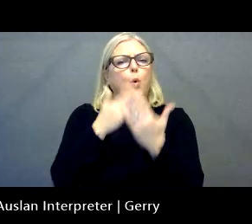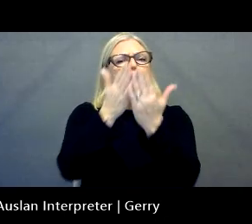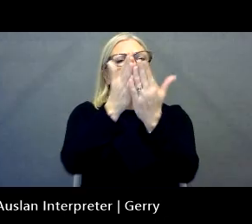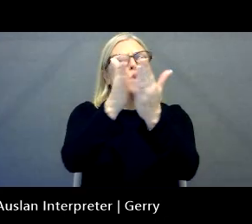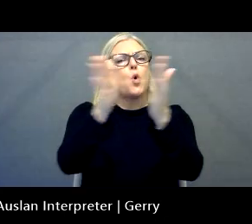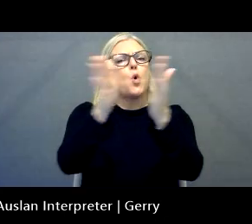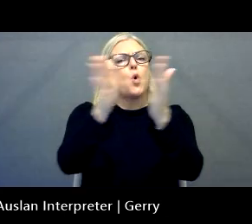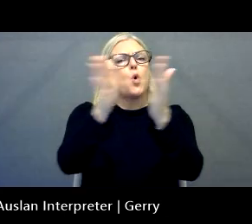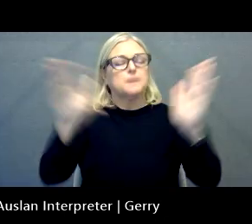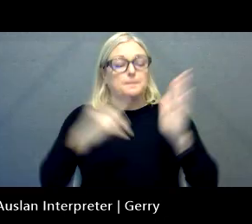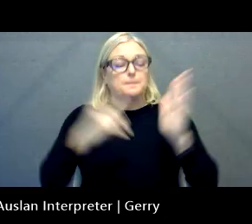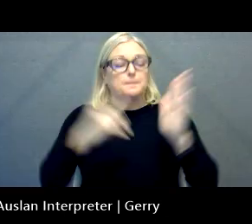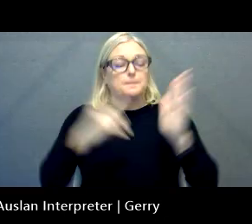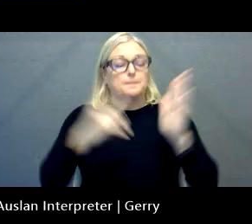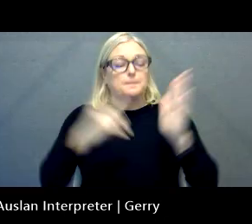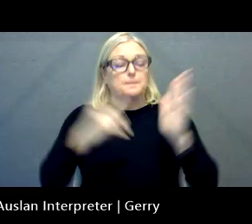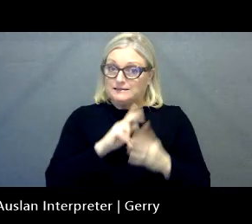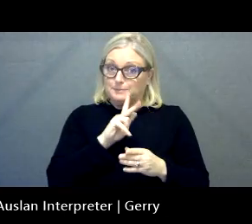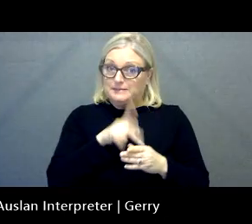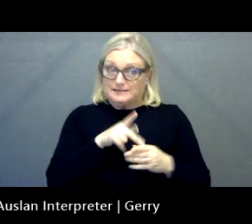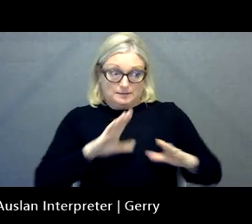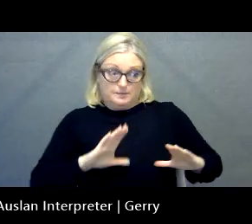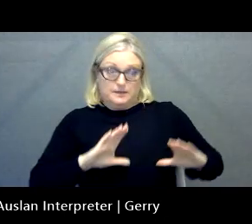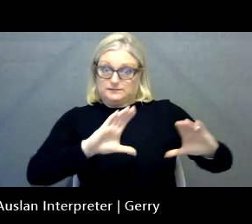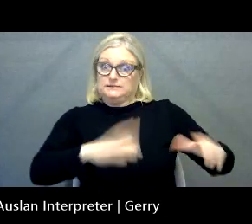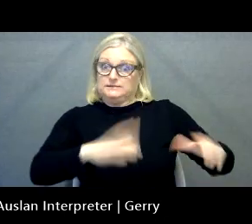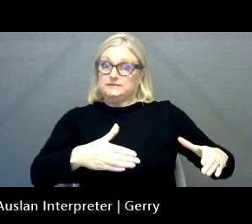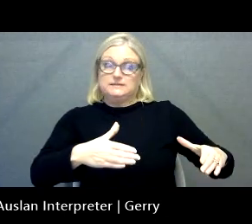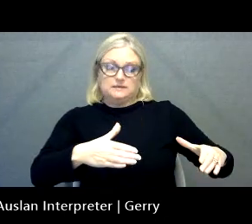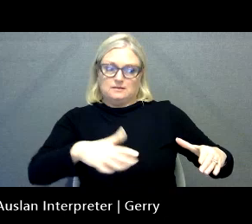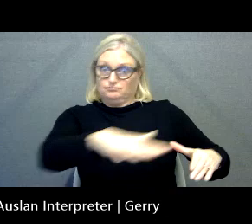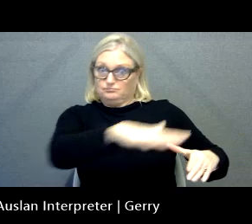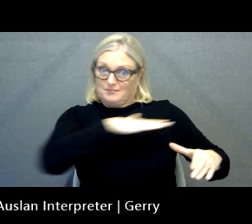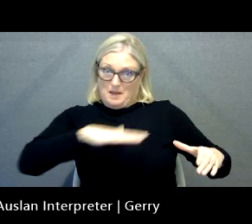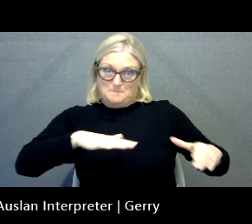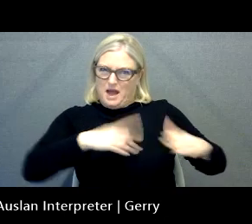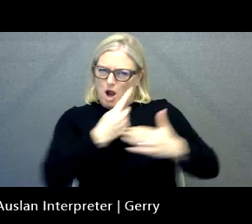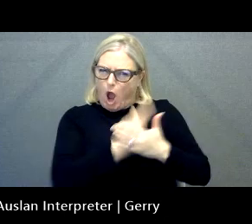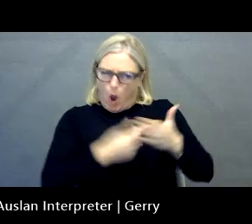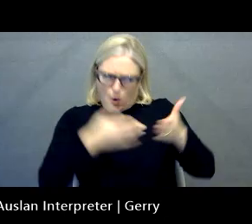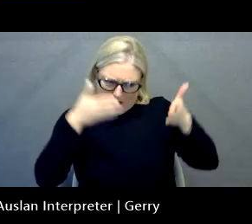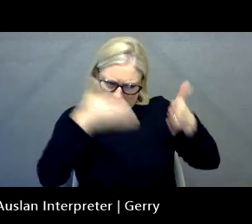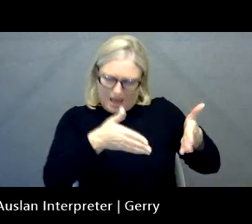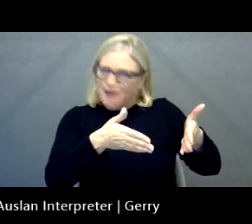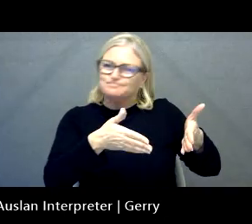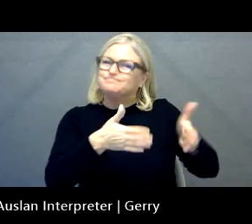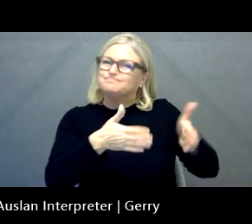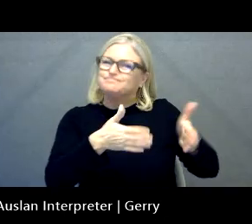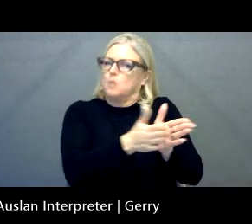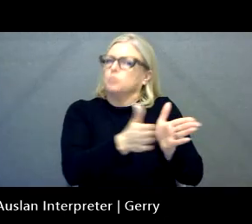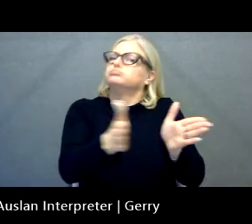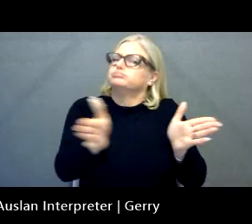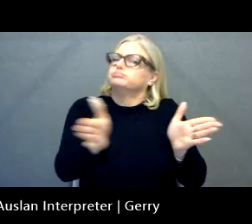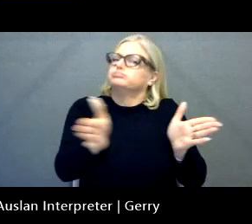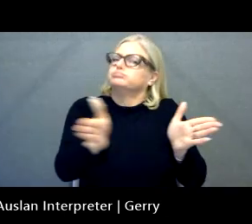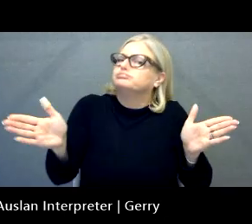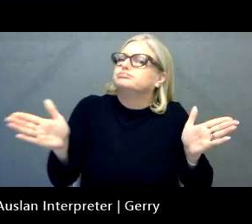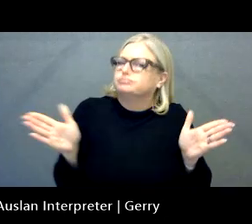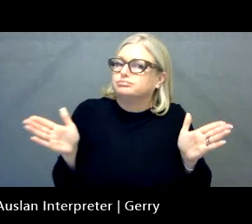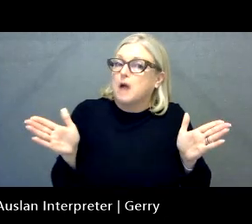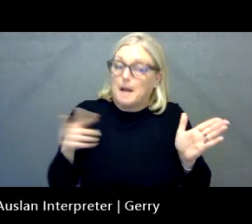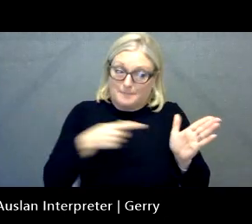did certainly include NDIS participants in our group. So we spoke with 80 people, as Gang